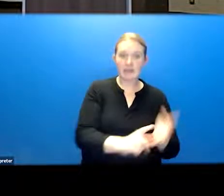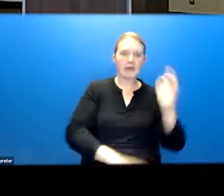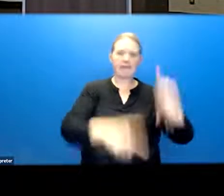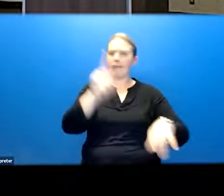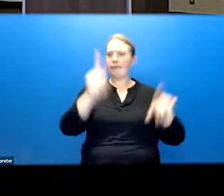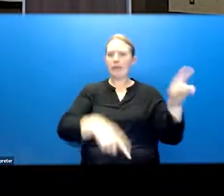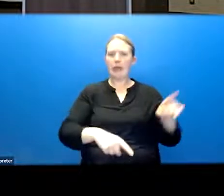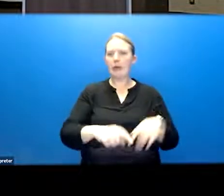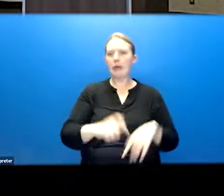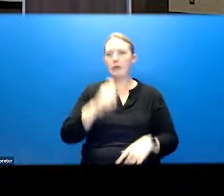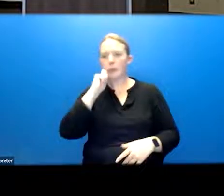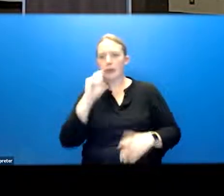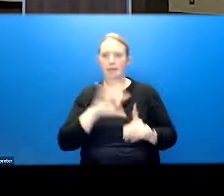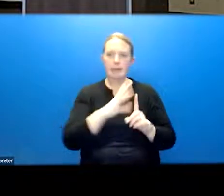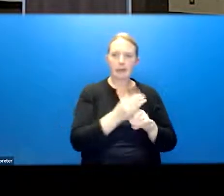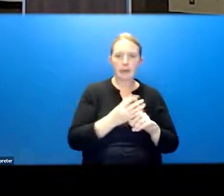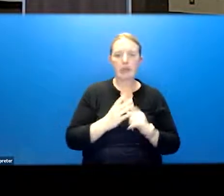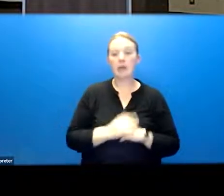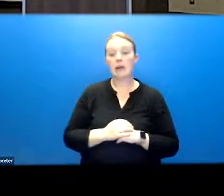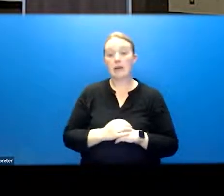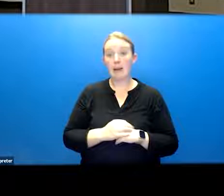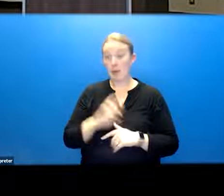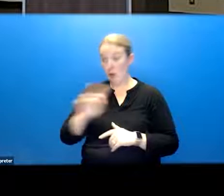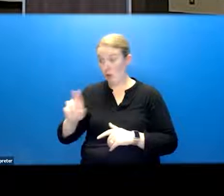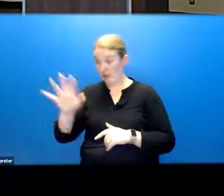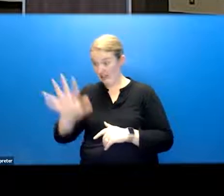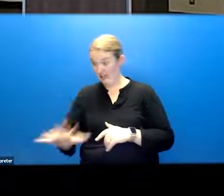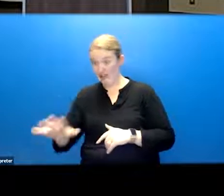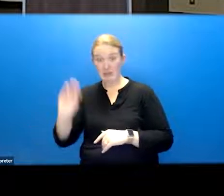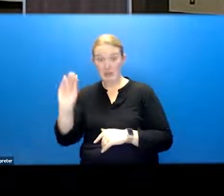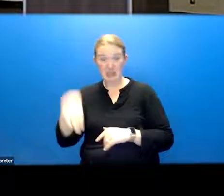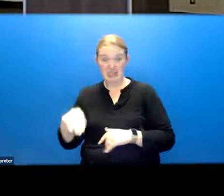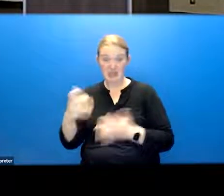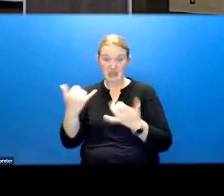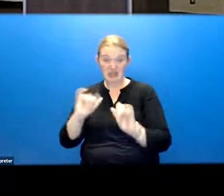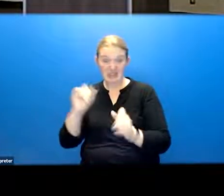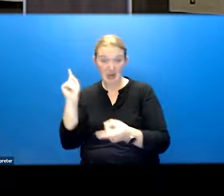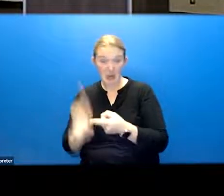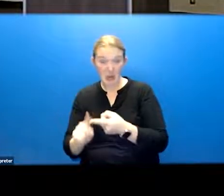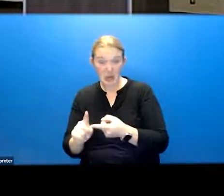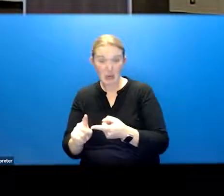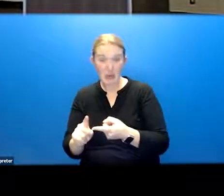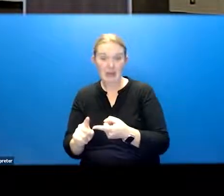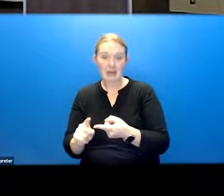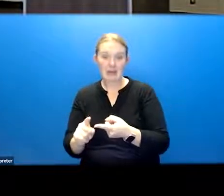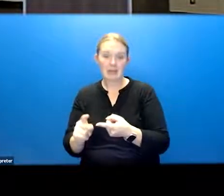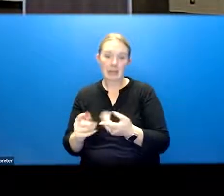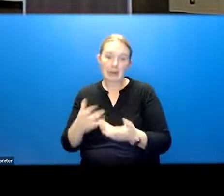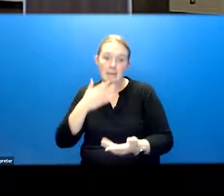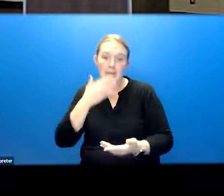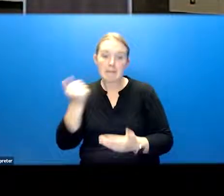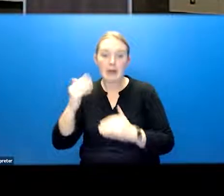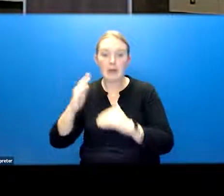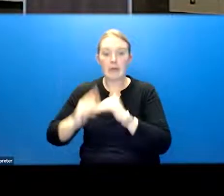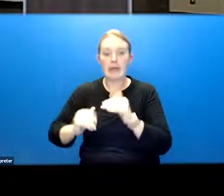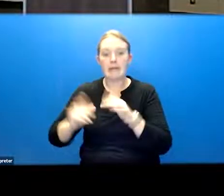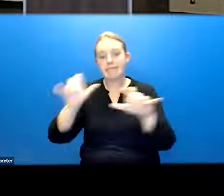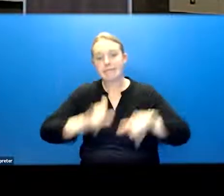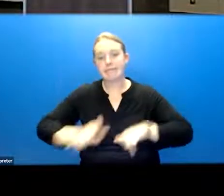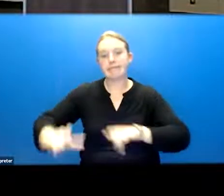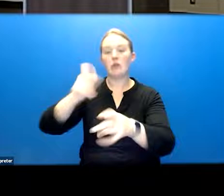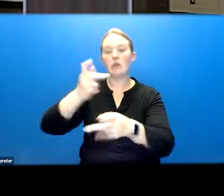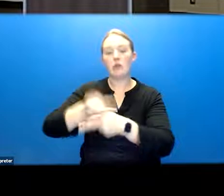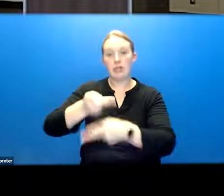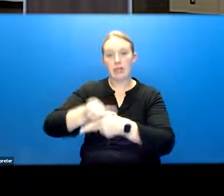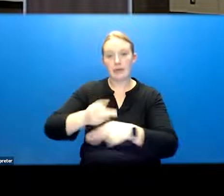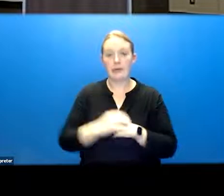on the right-hand side is we still see low rates. It's better than what we see in standard care, but we still see